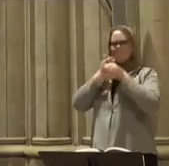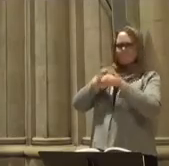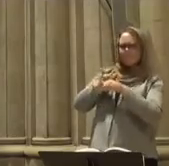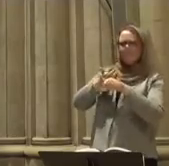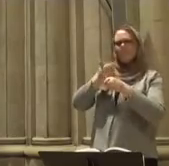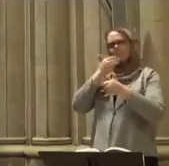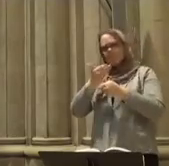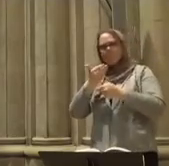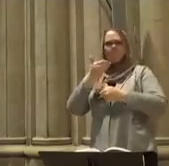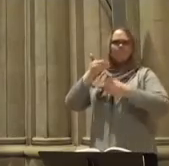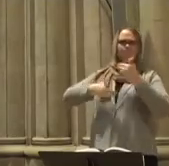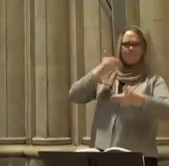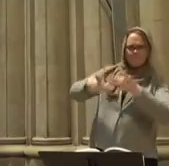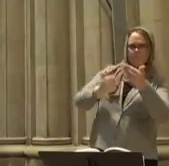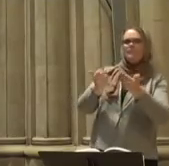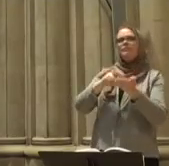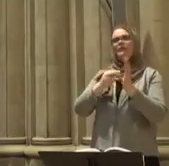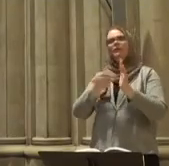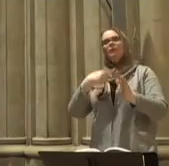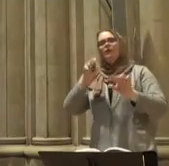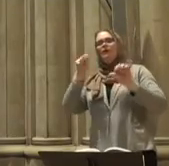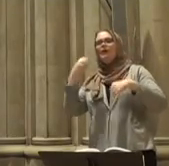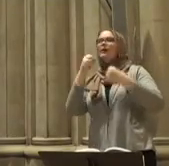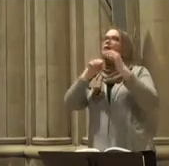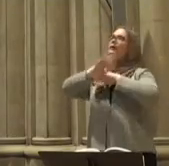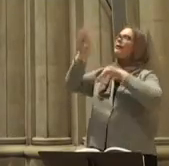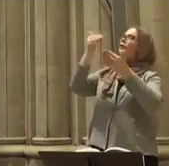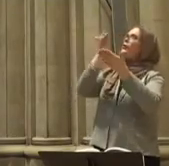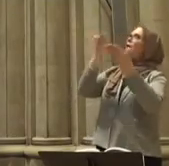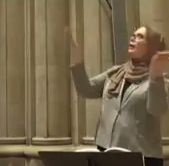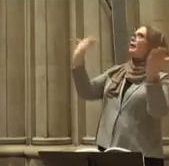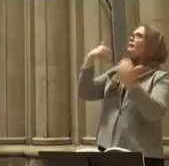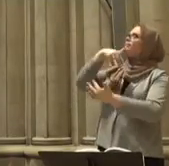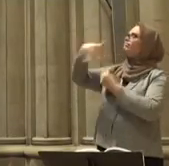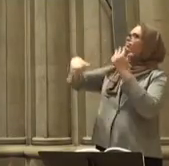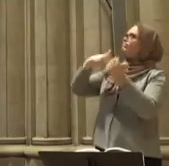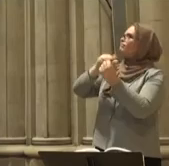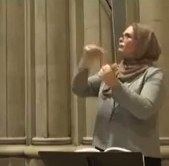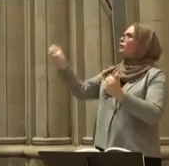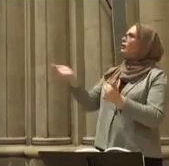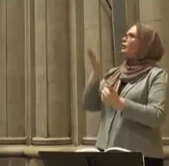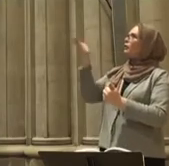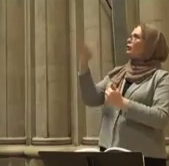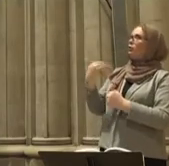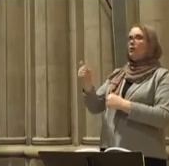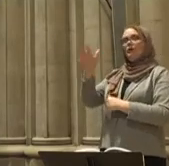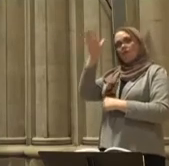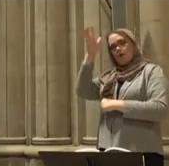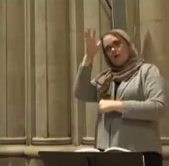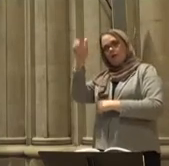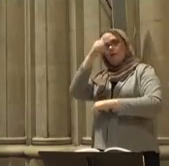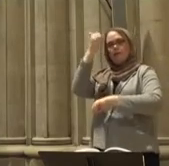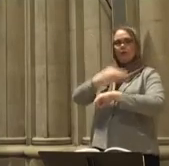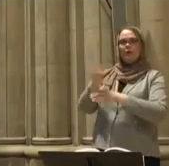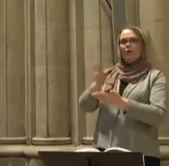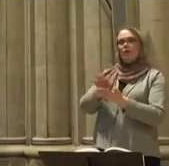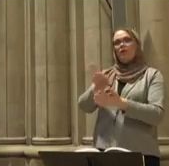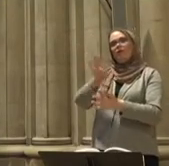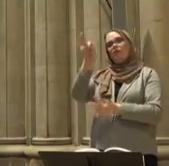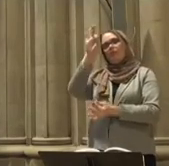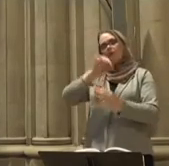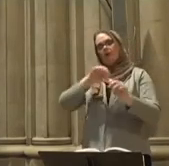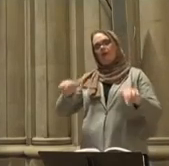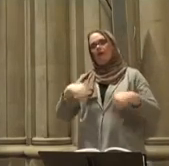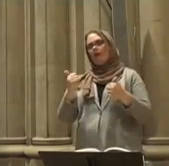one and eternal glory. O Father, who with the Son and the Holy Spirit live and reign one God